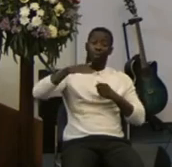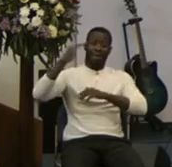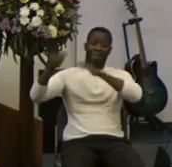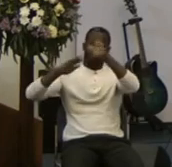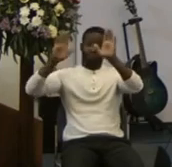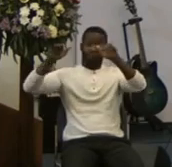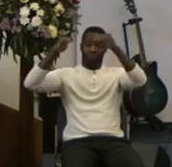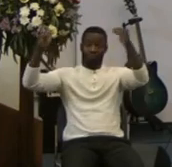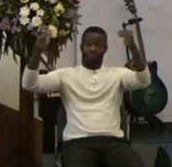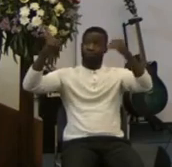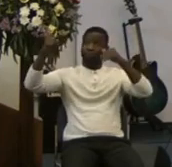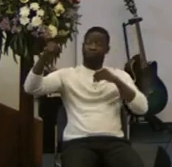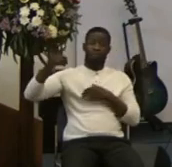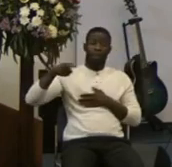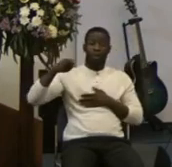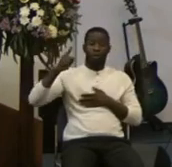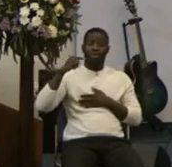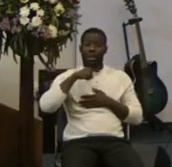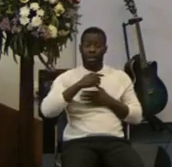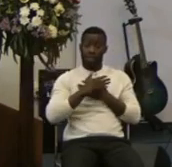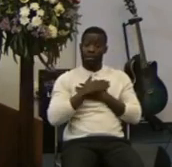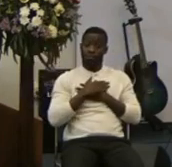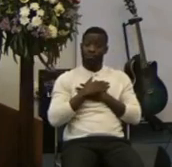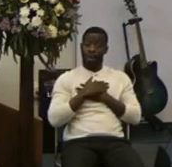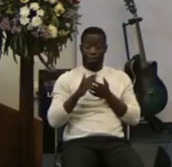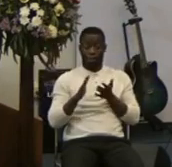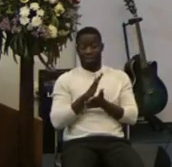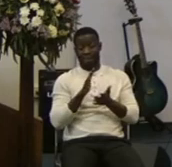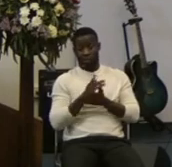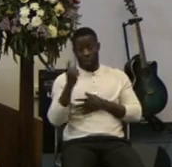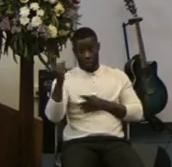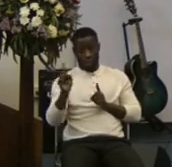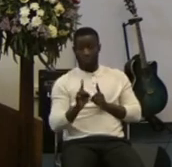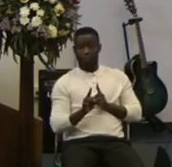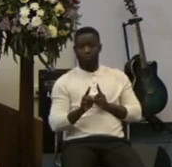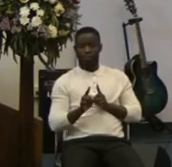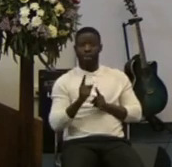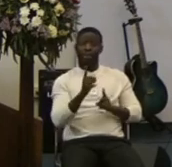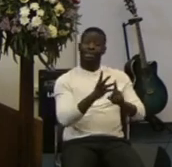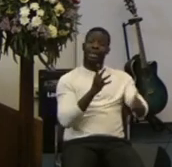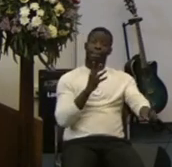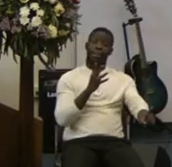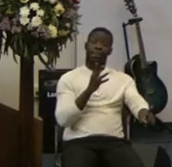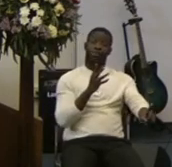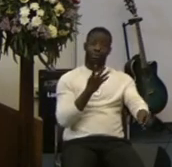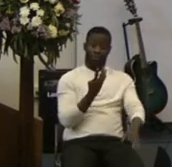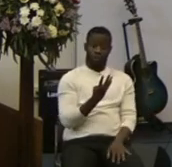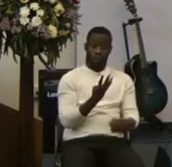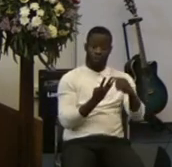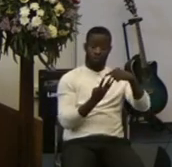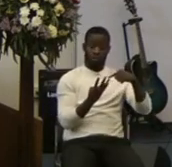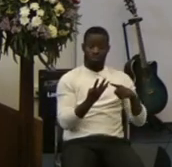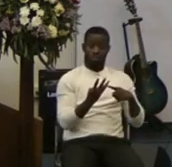Son, whom I love. With him I am well pleased. The disciples, the first four who